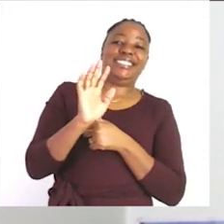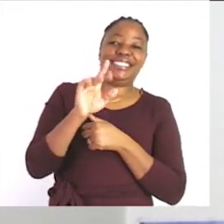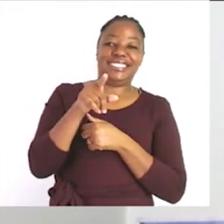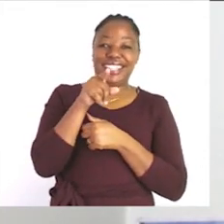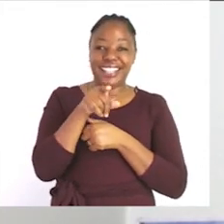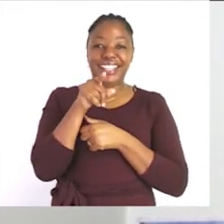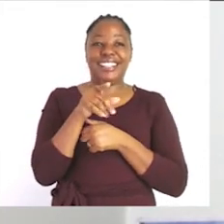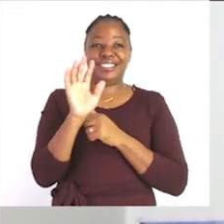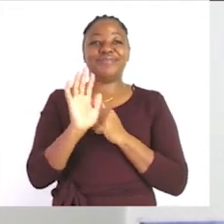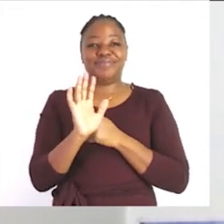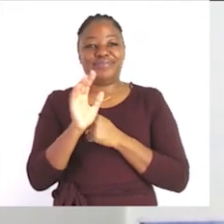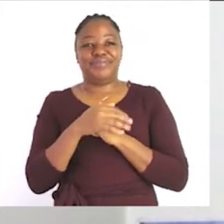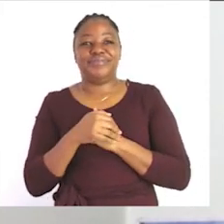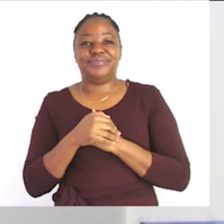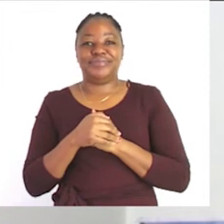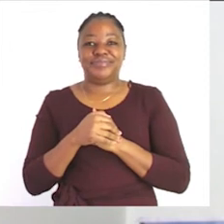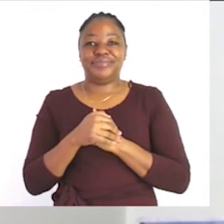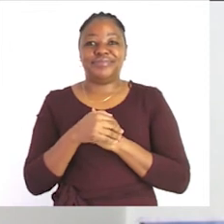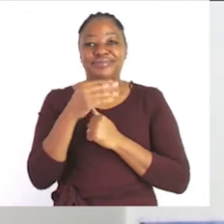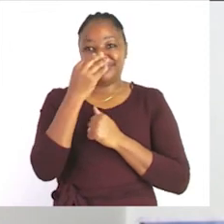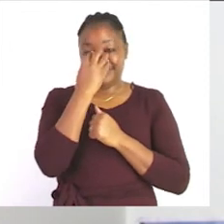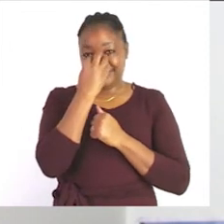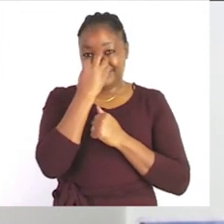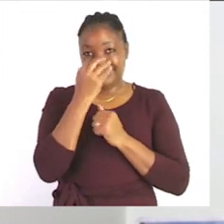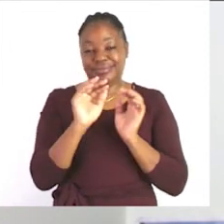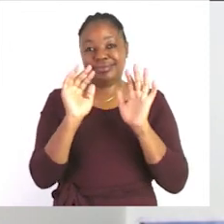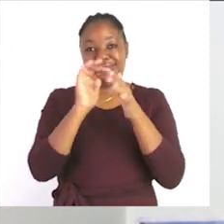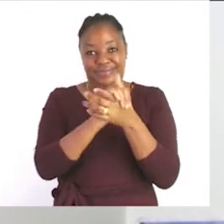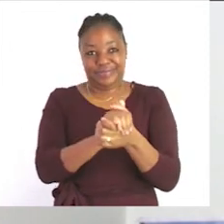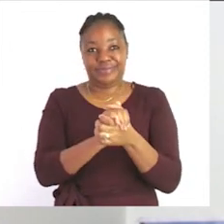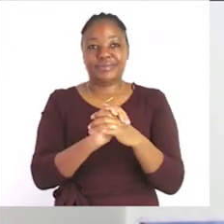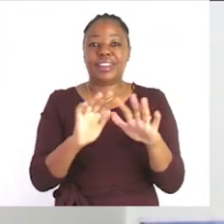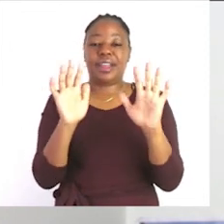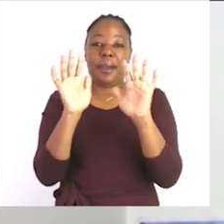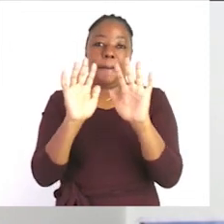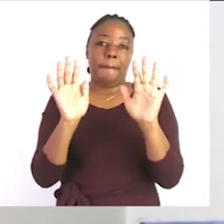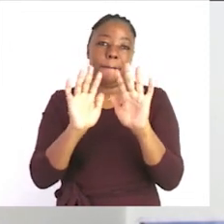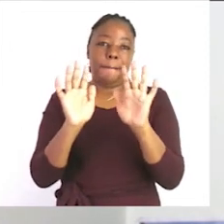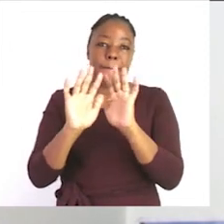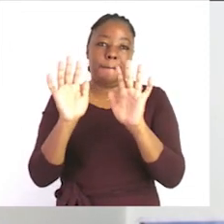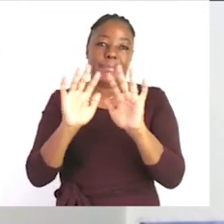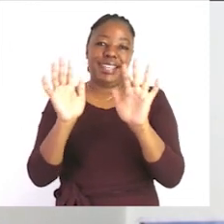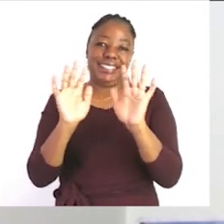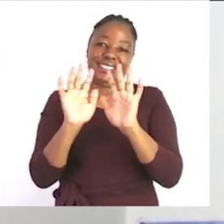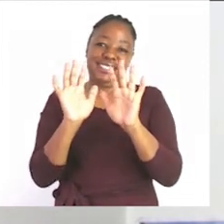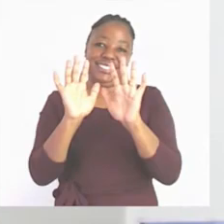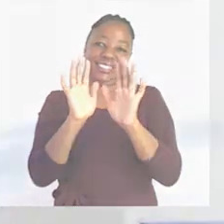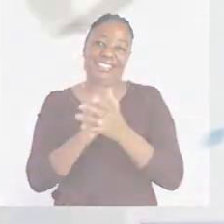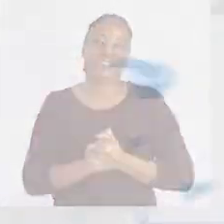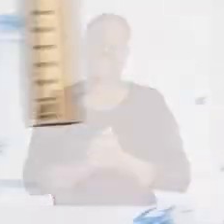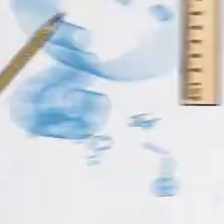he is. So, from Zoshi, my friend, and I, we would like to say